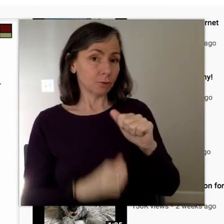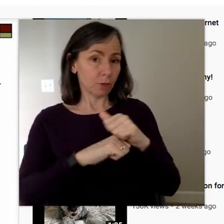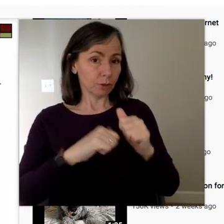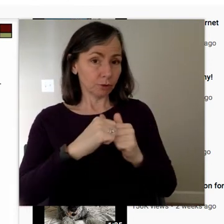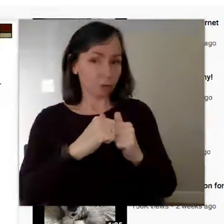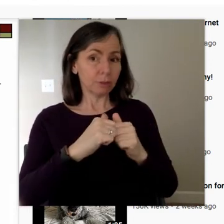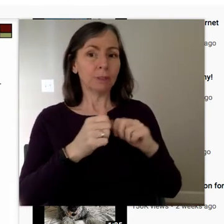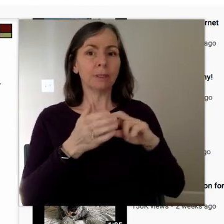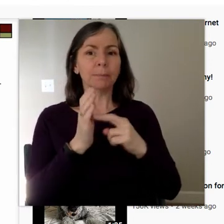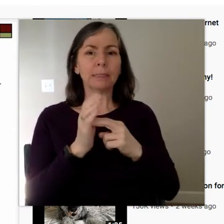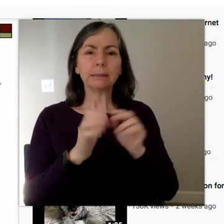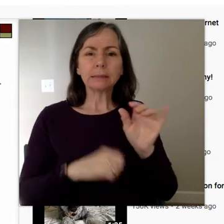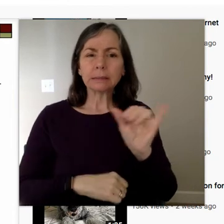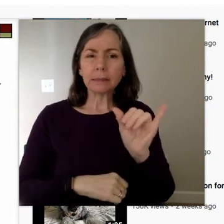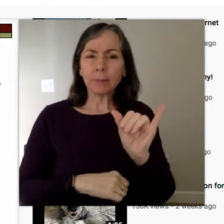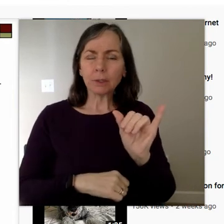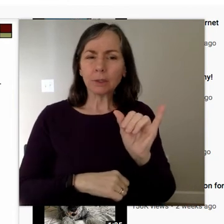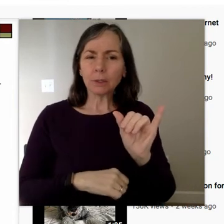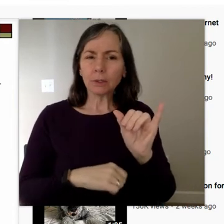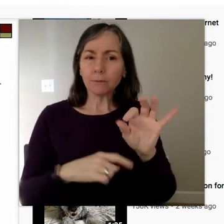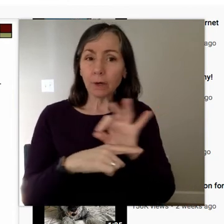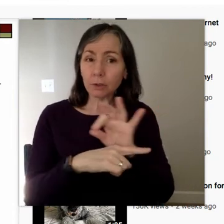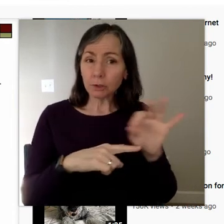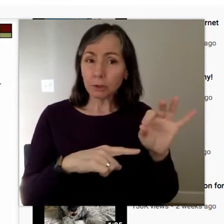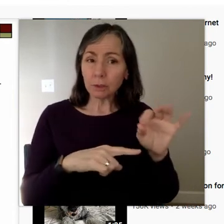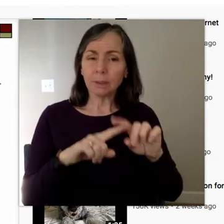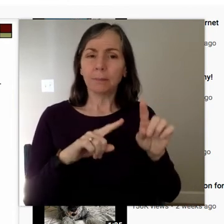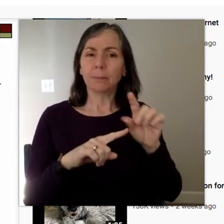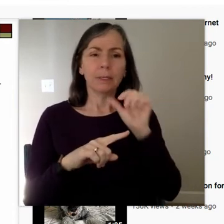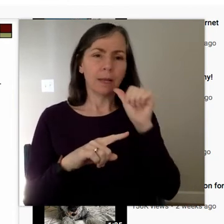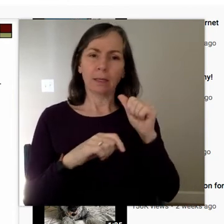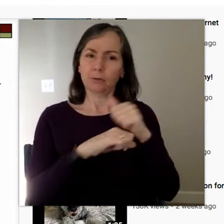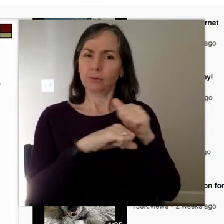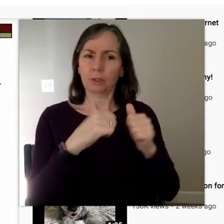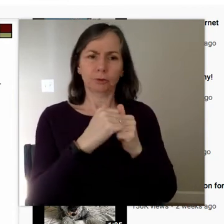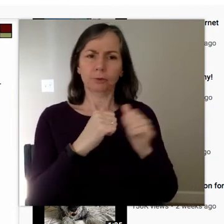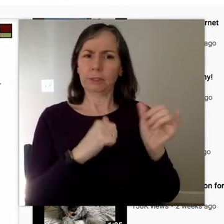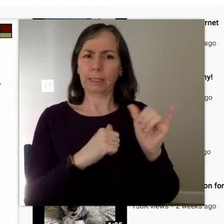similar function, but not similar in structure.